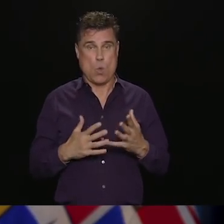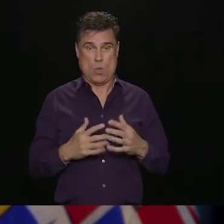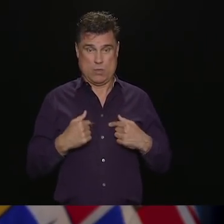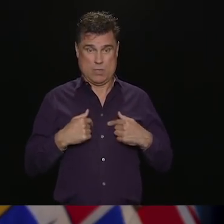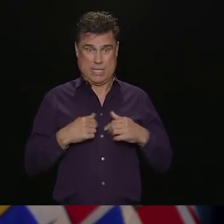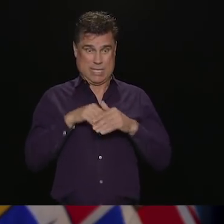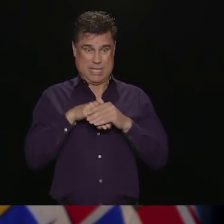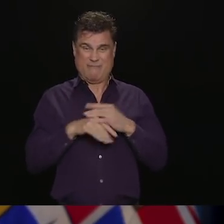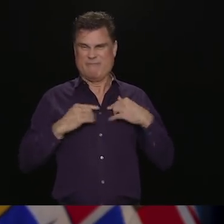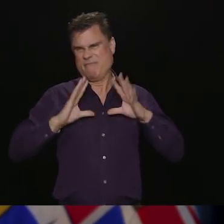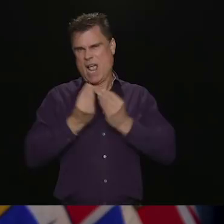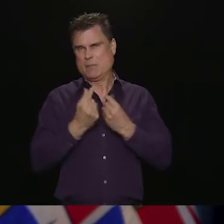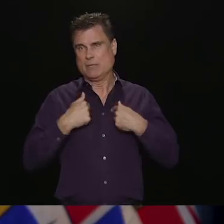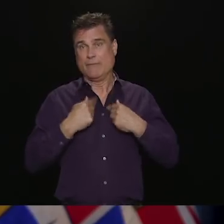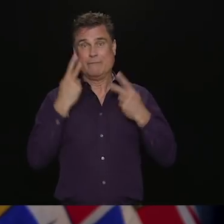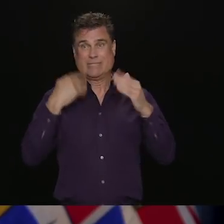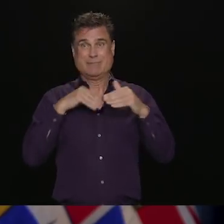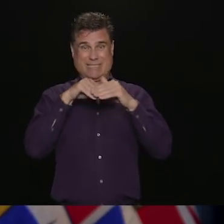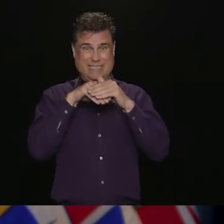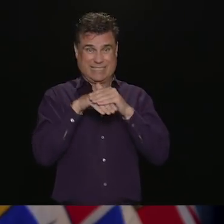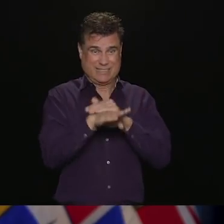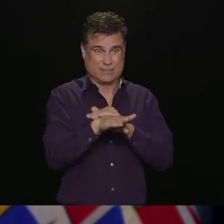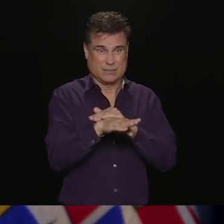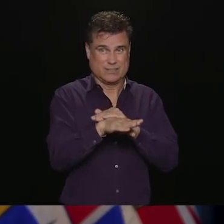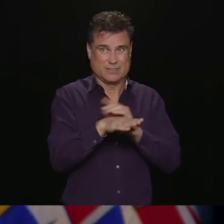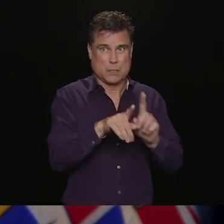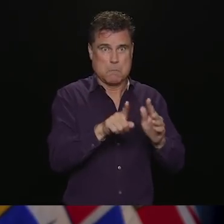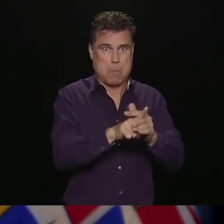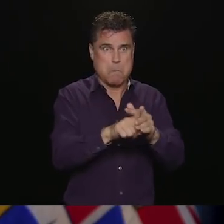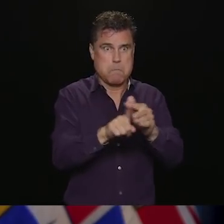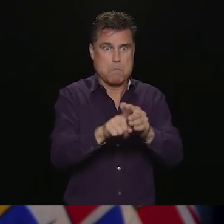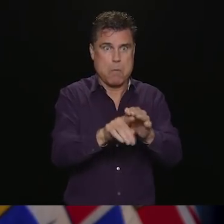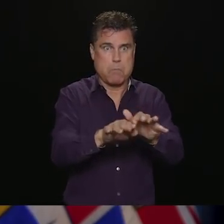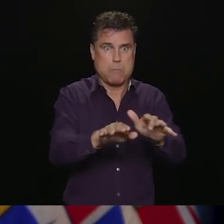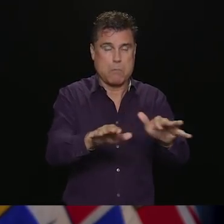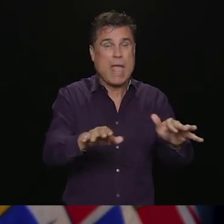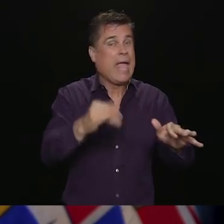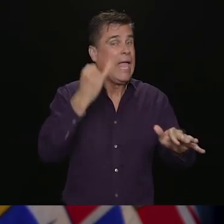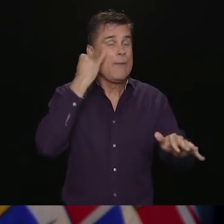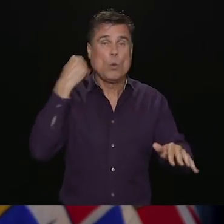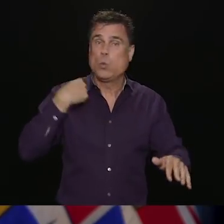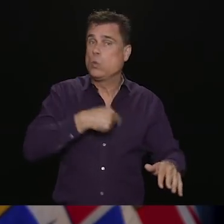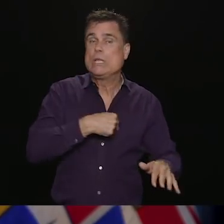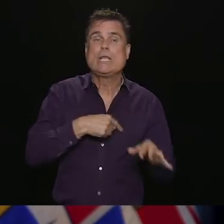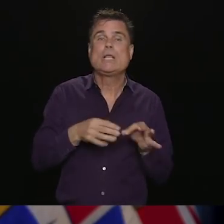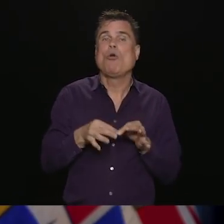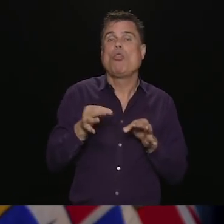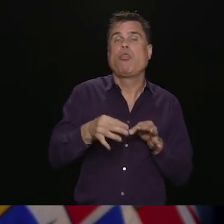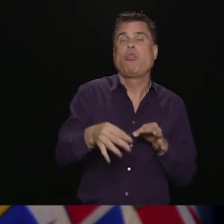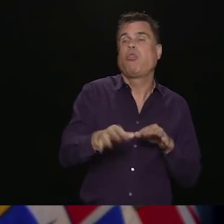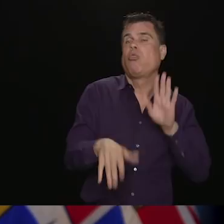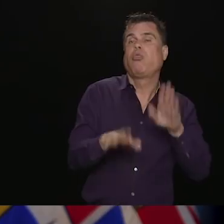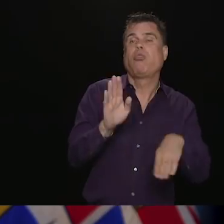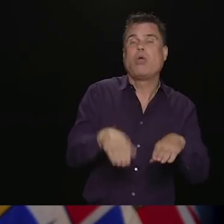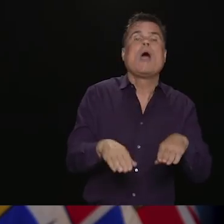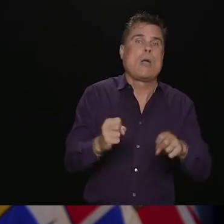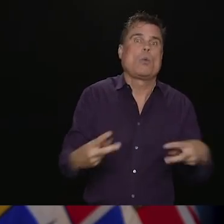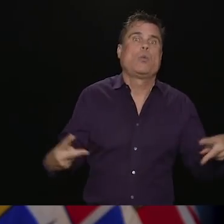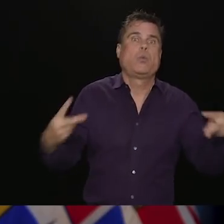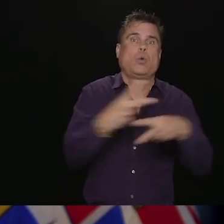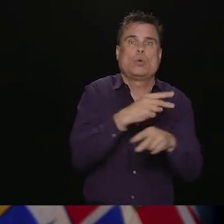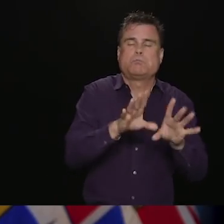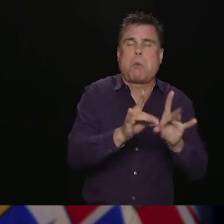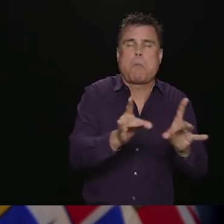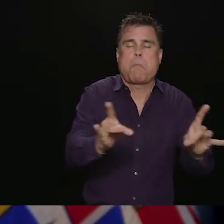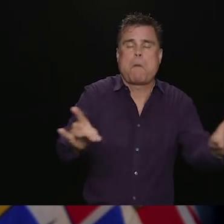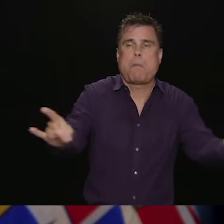virus, that's where things like touching surfaces and not cleaning your hands become really important, because the more